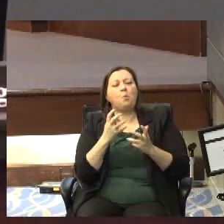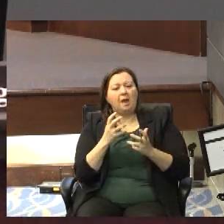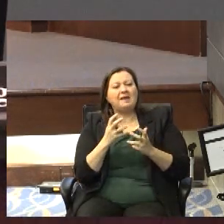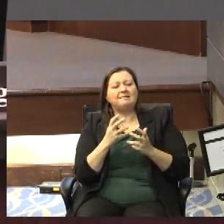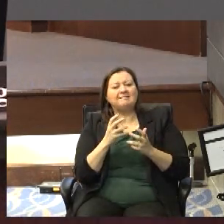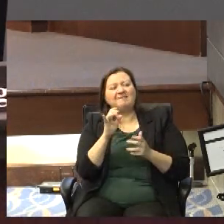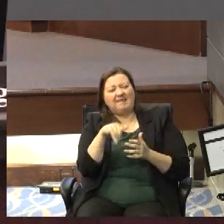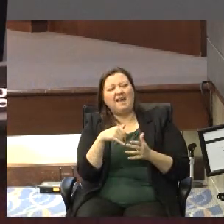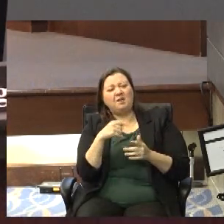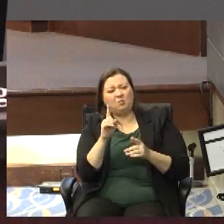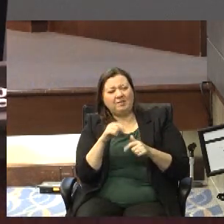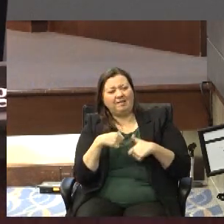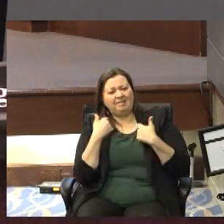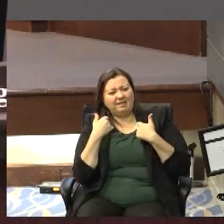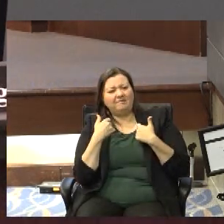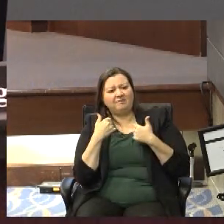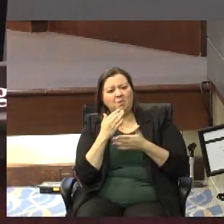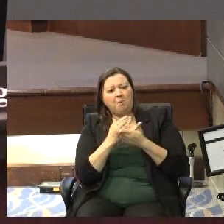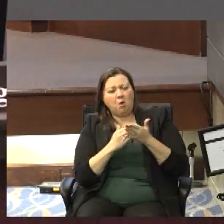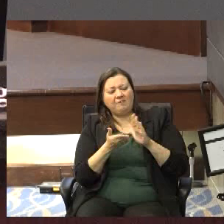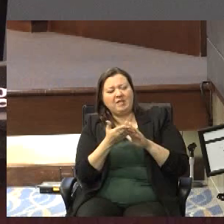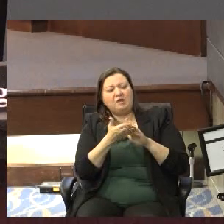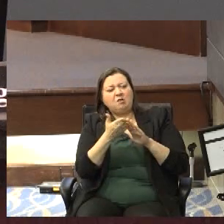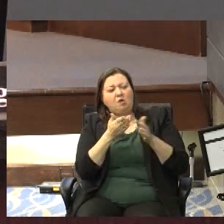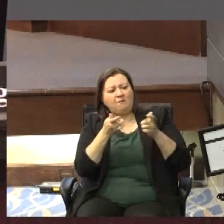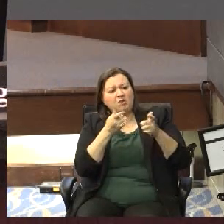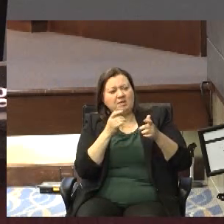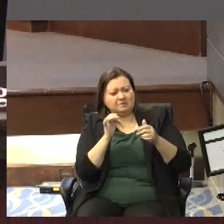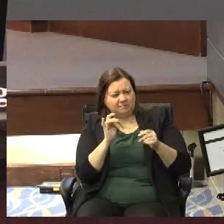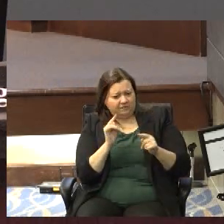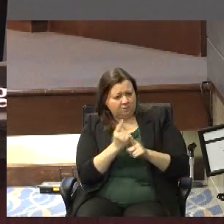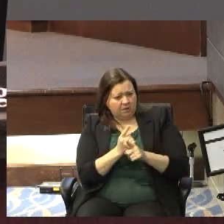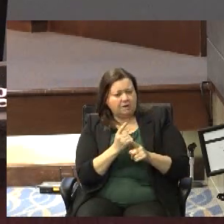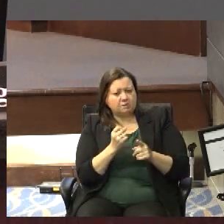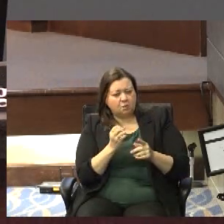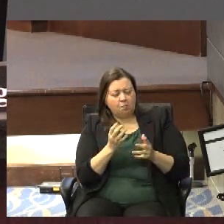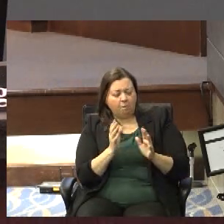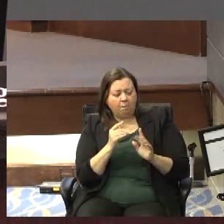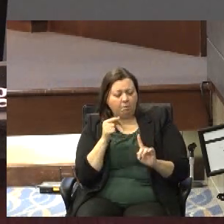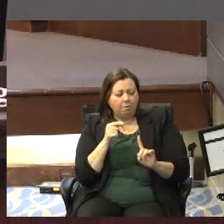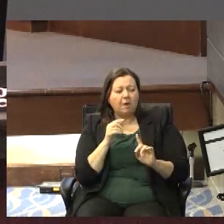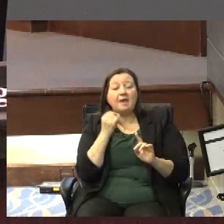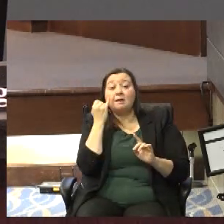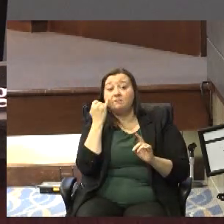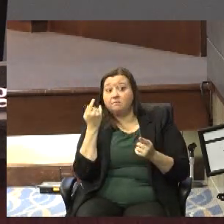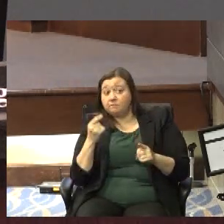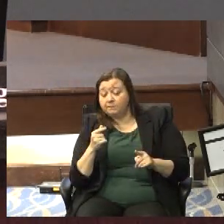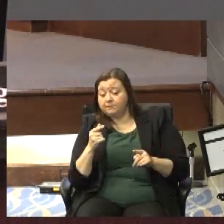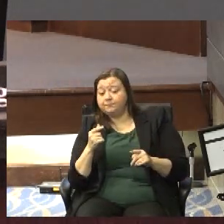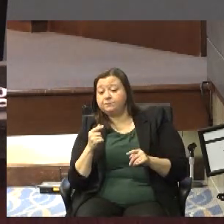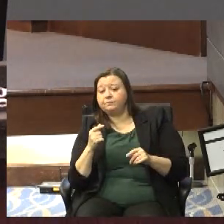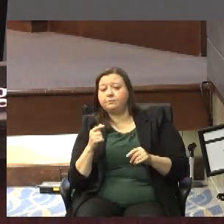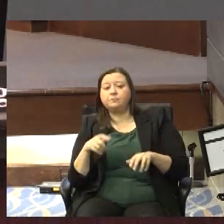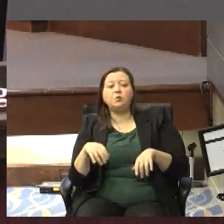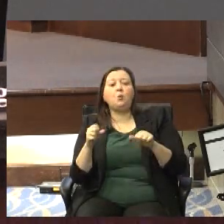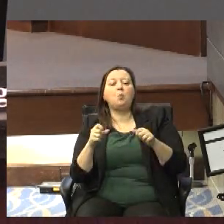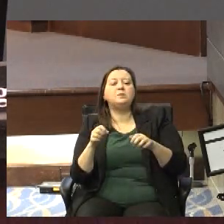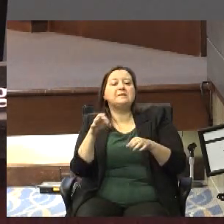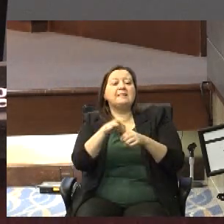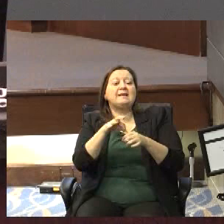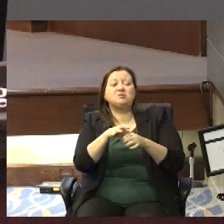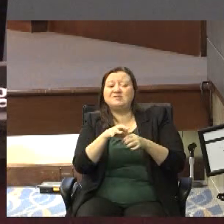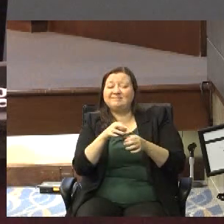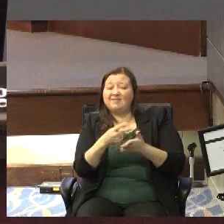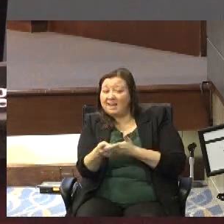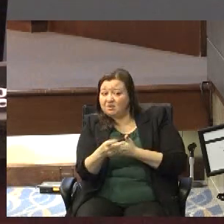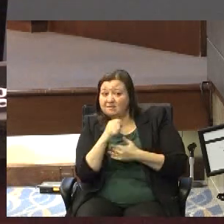and it's sort of just a part of the governance of it. It's not. So in the event that you host an election, it does not pass,